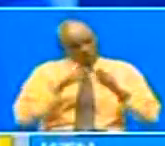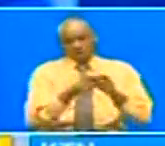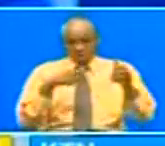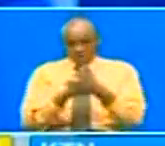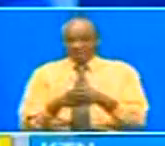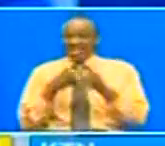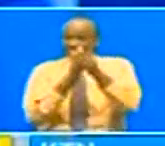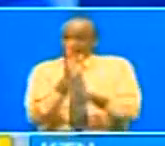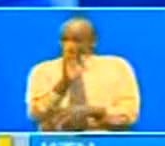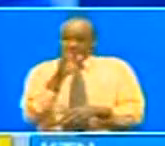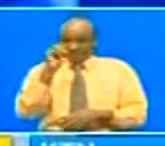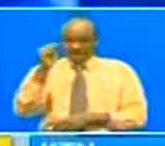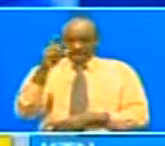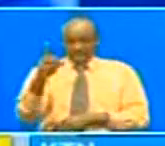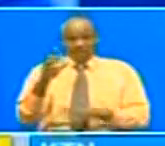leader, Ahmed, Diriye and